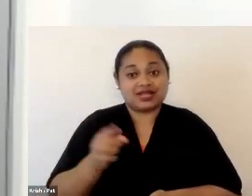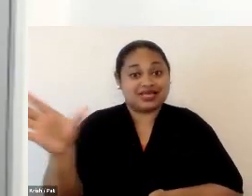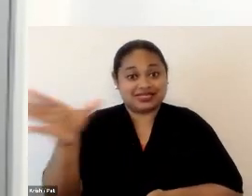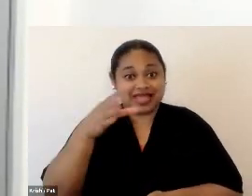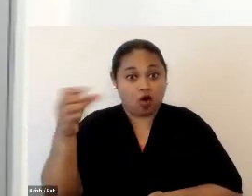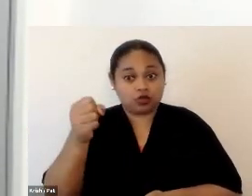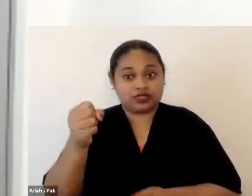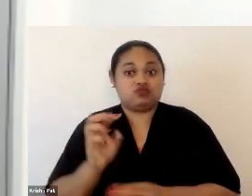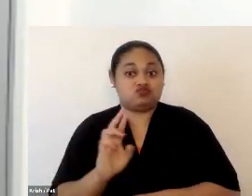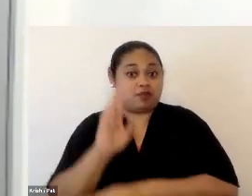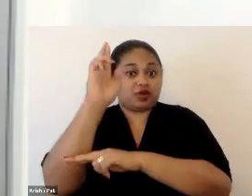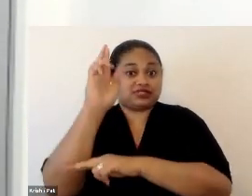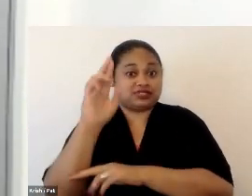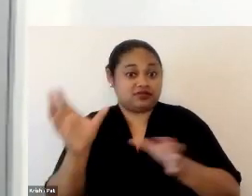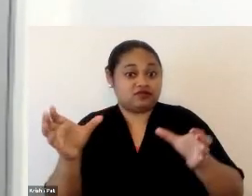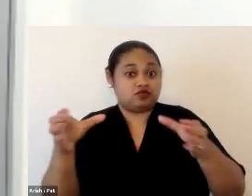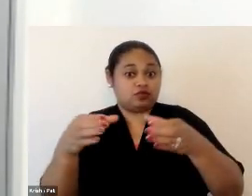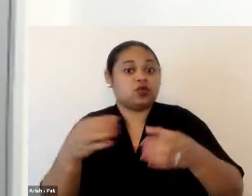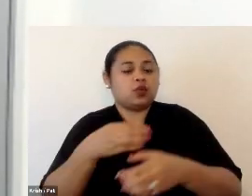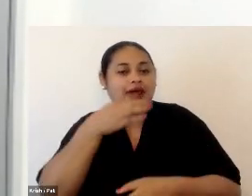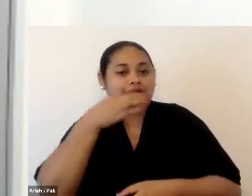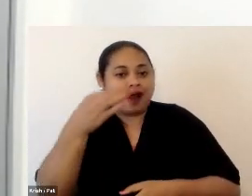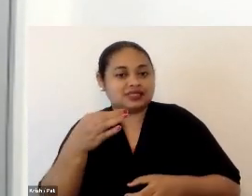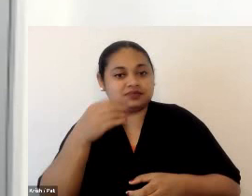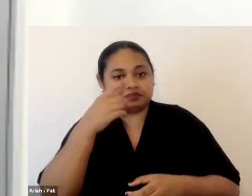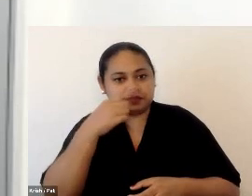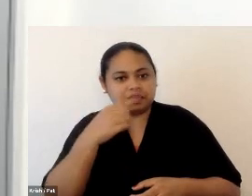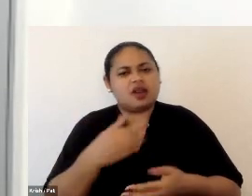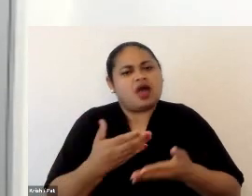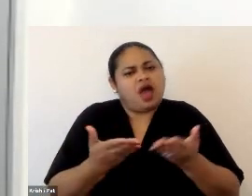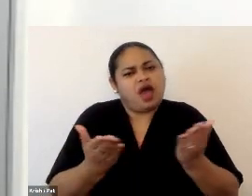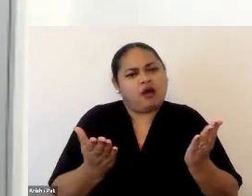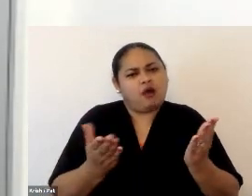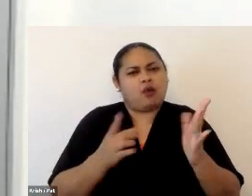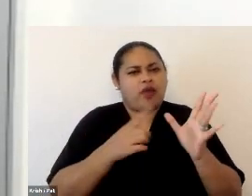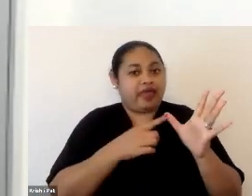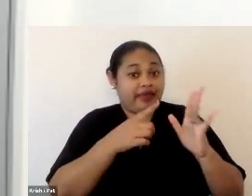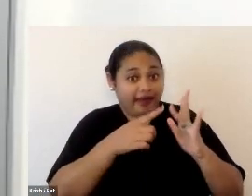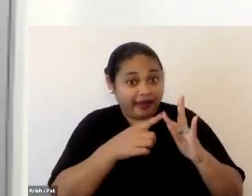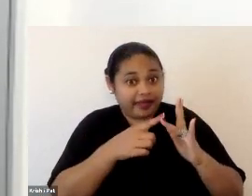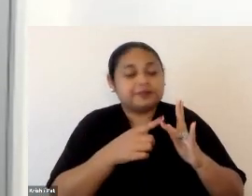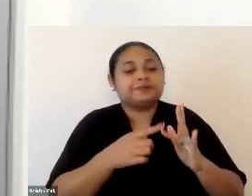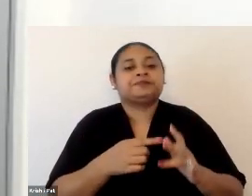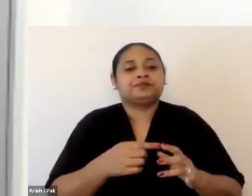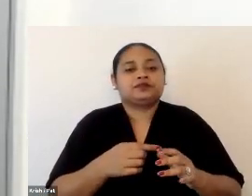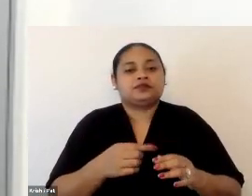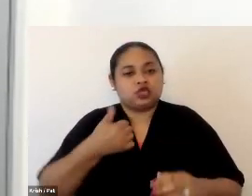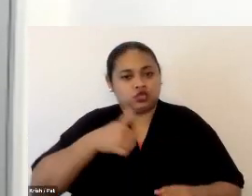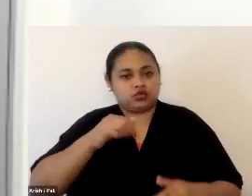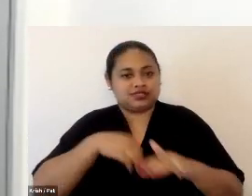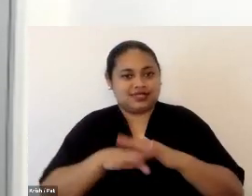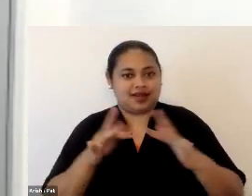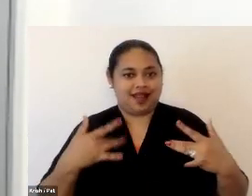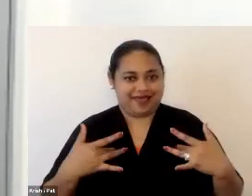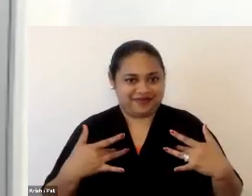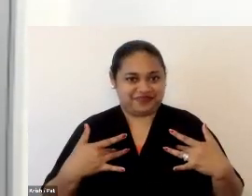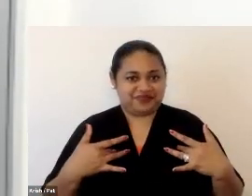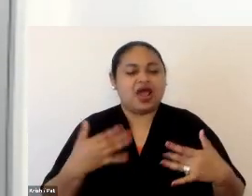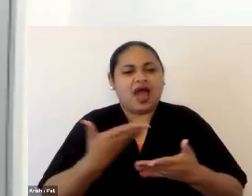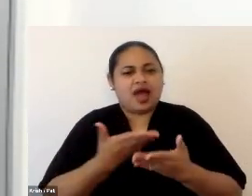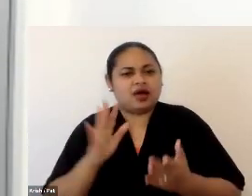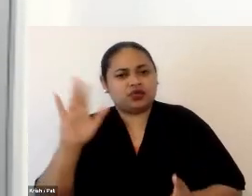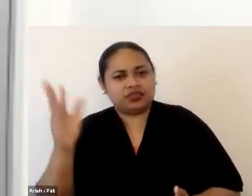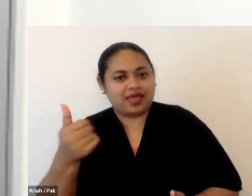groups, and we asked people about how AI is being used in their lives and how they expect